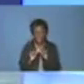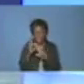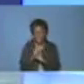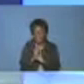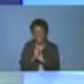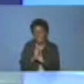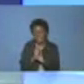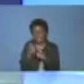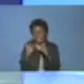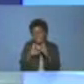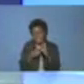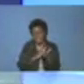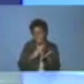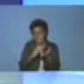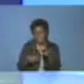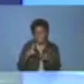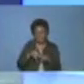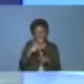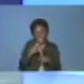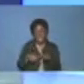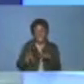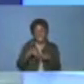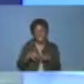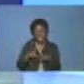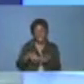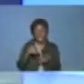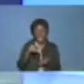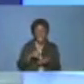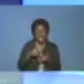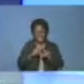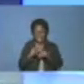increase as well as incremental increases at multiple salary levels.